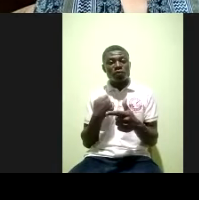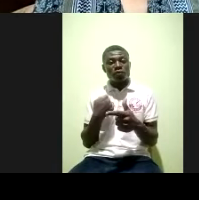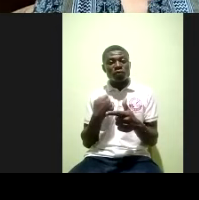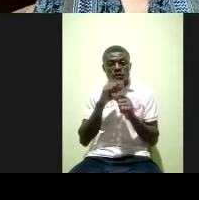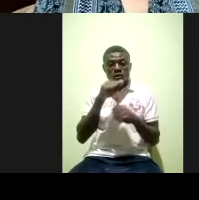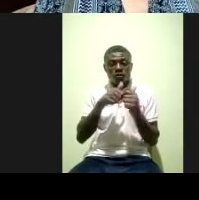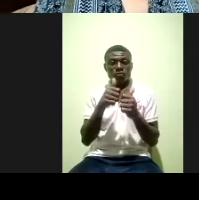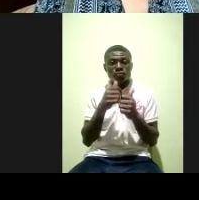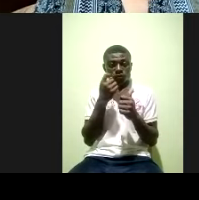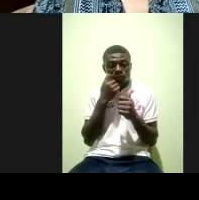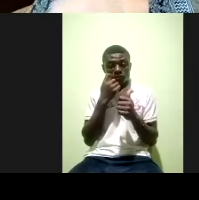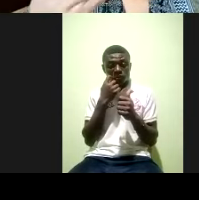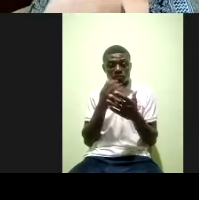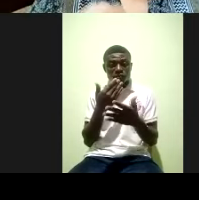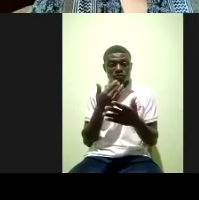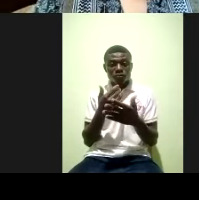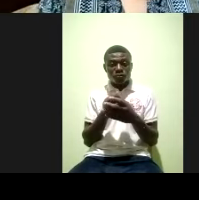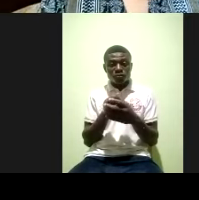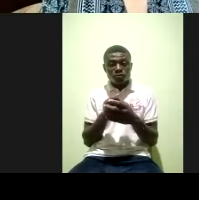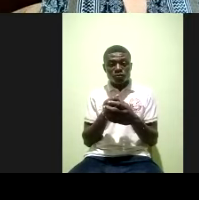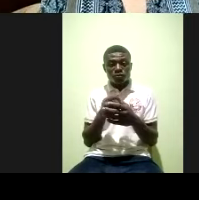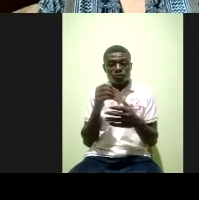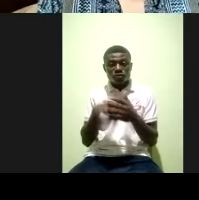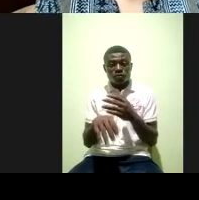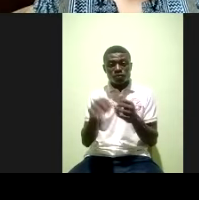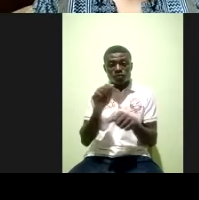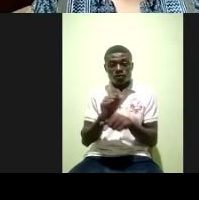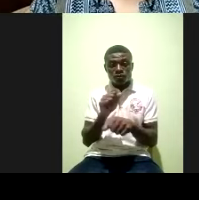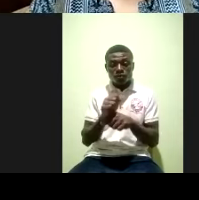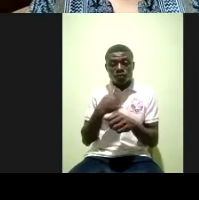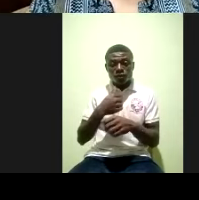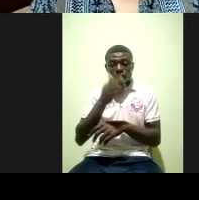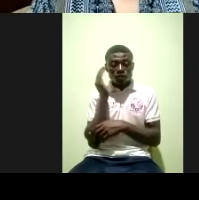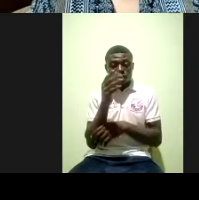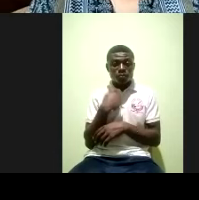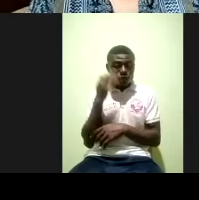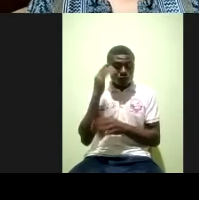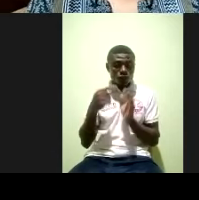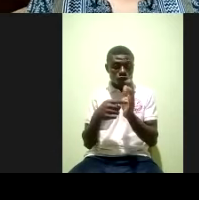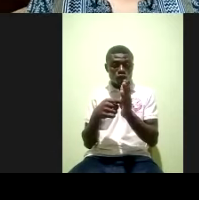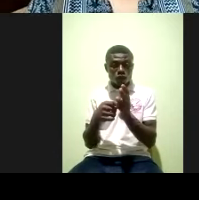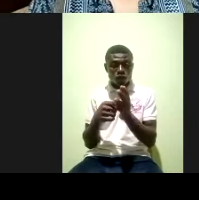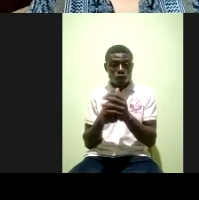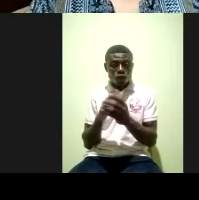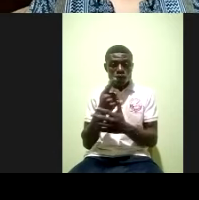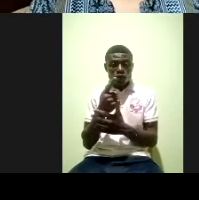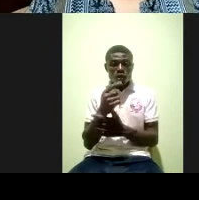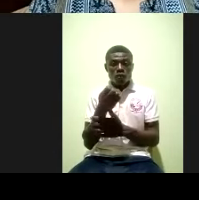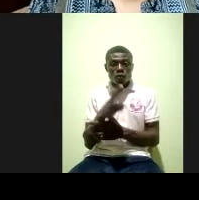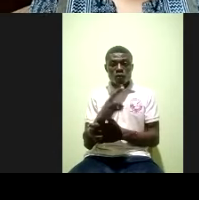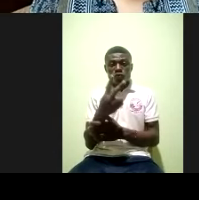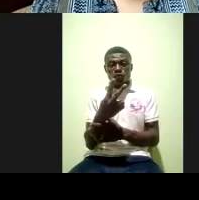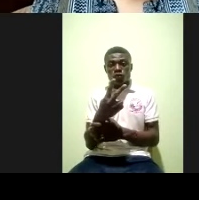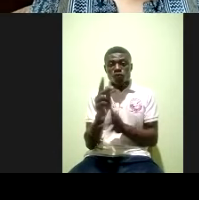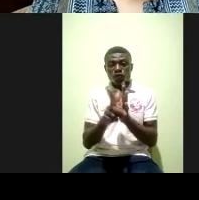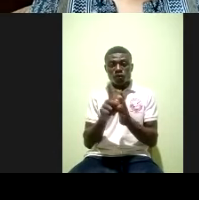I'm before we, in the middle of my presentation, I will show you one or two more videos about